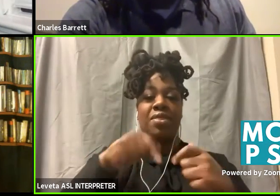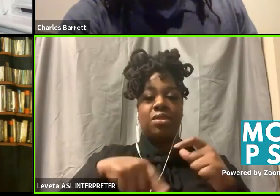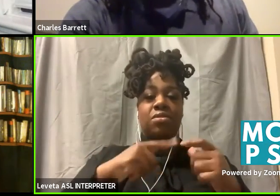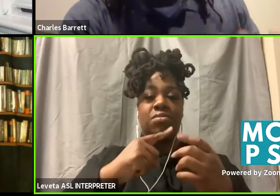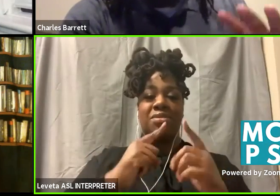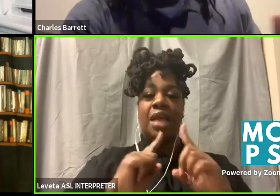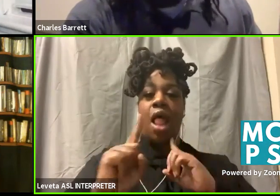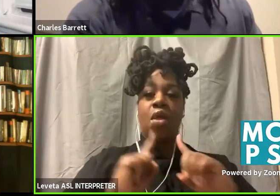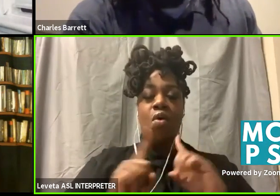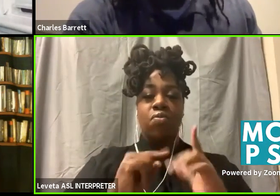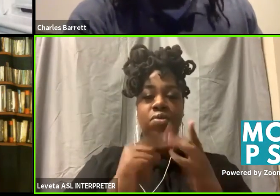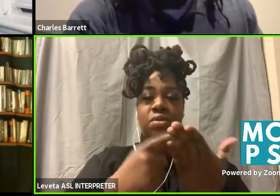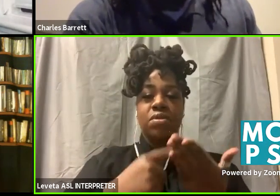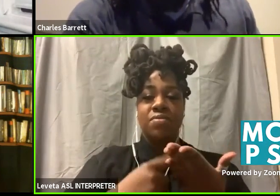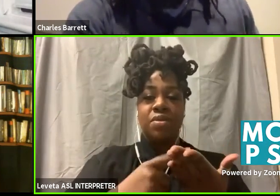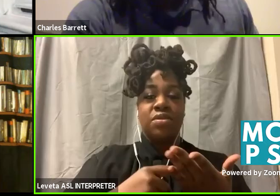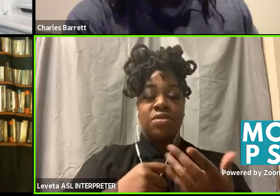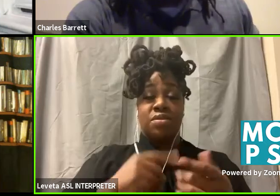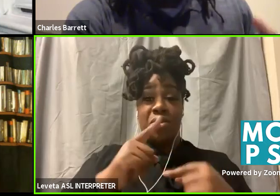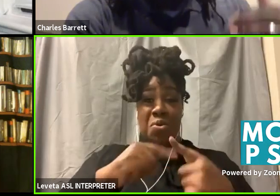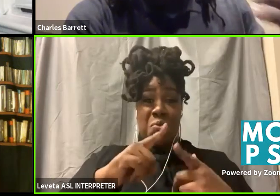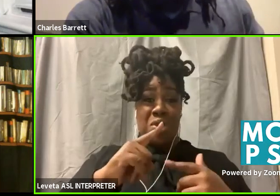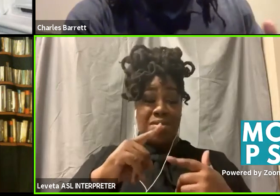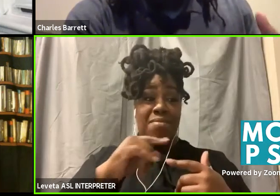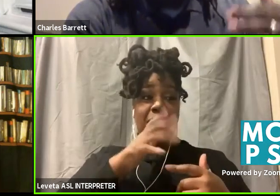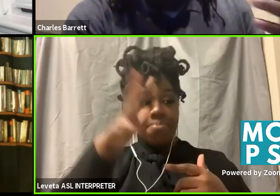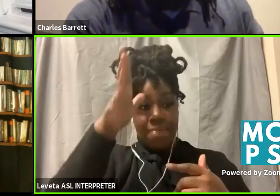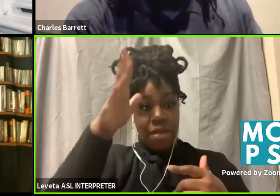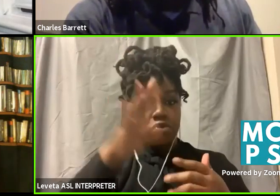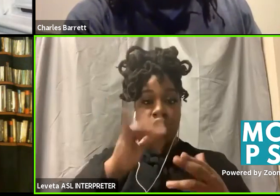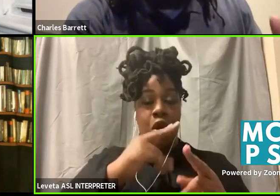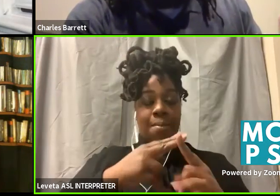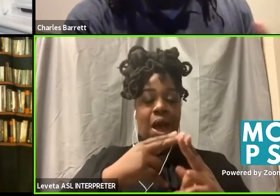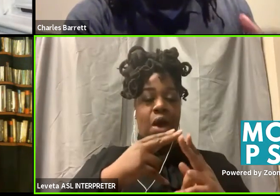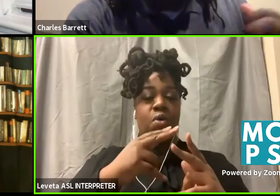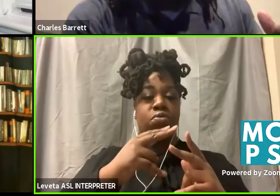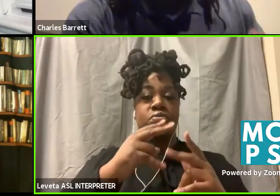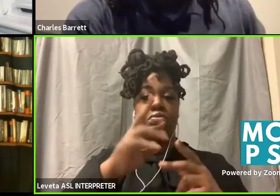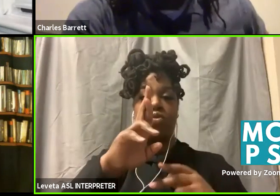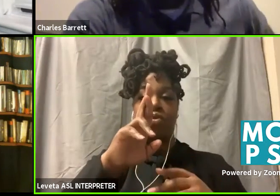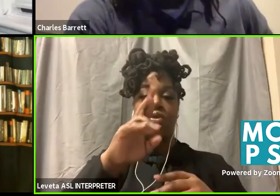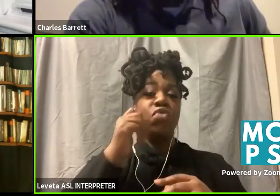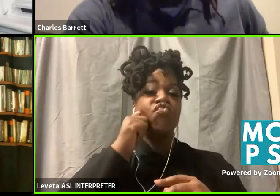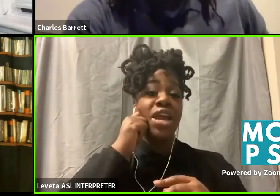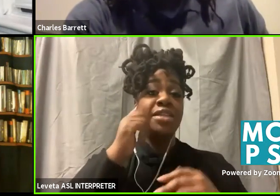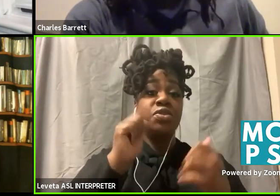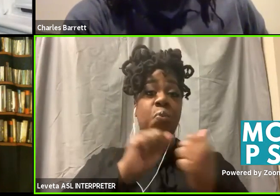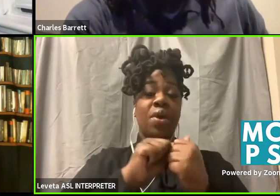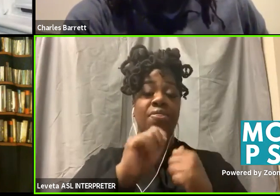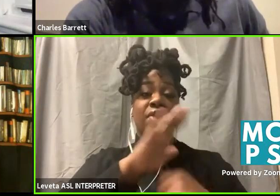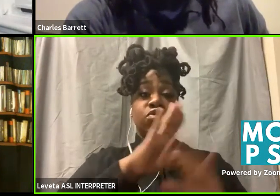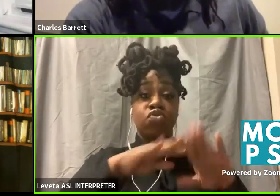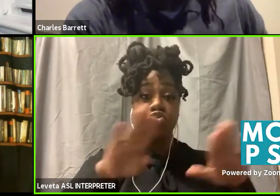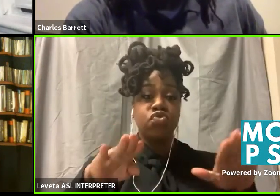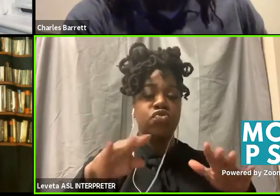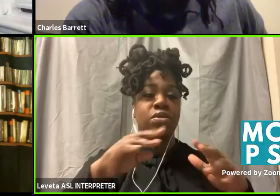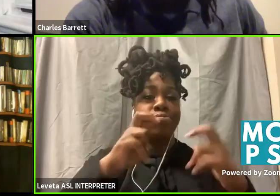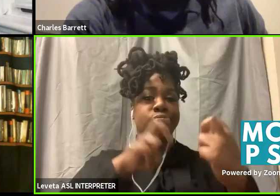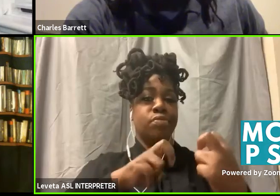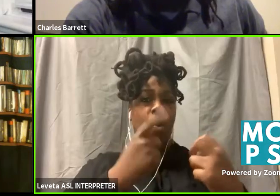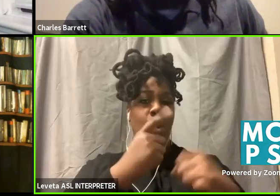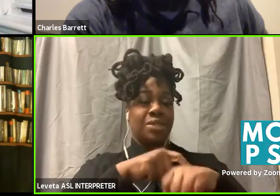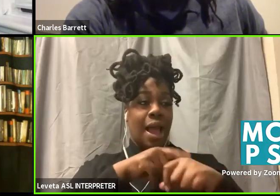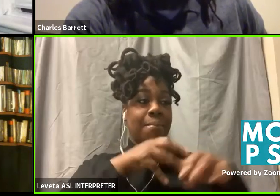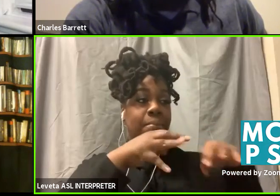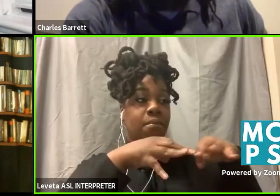children, that's not a one-off conversation. That is an ongoing dialogue that's using real life events, current events, to really